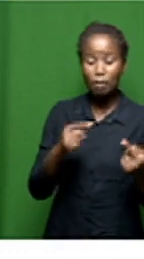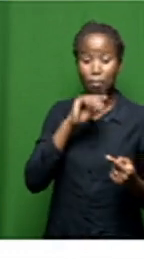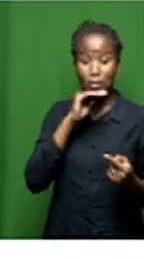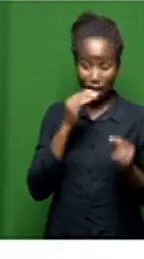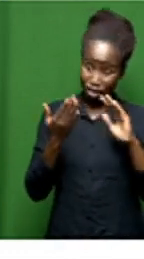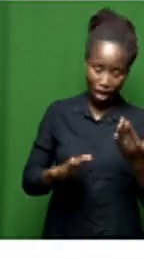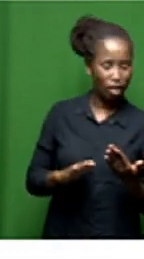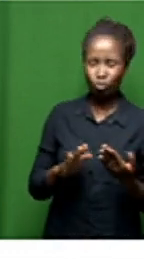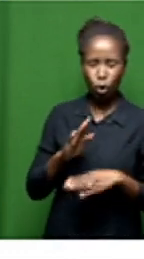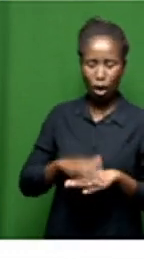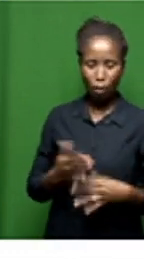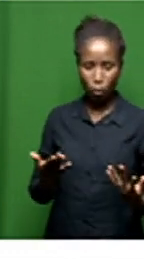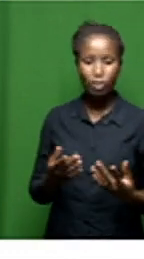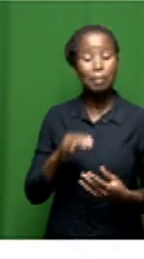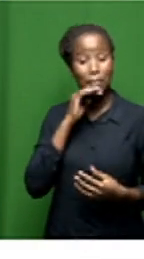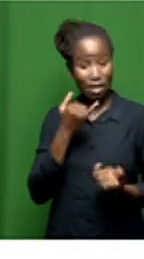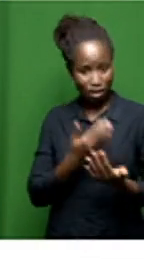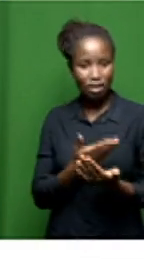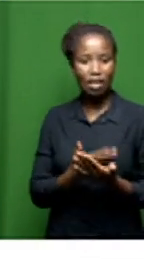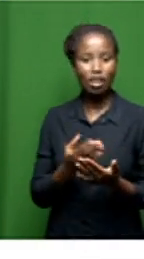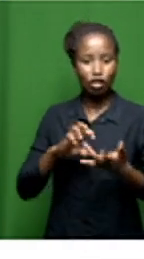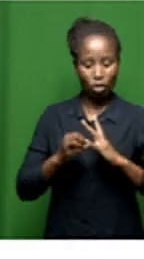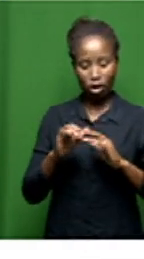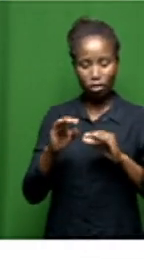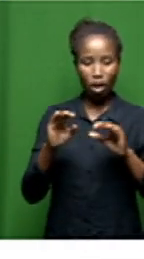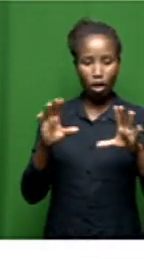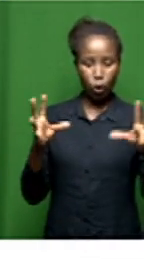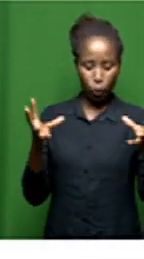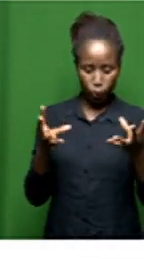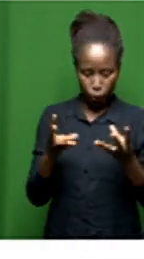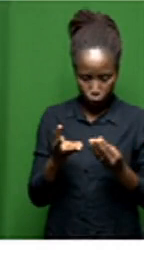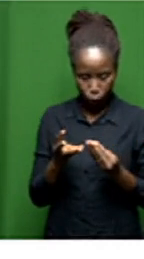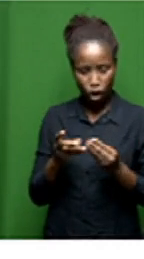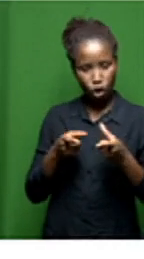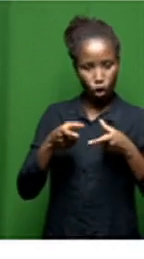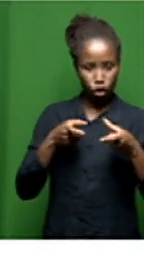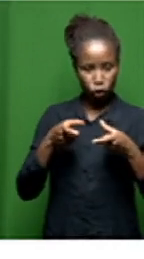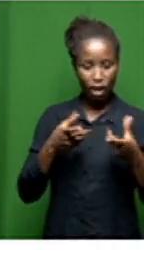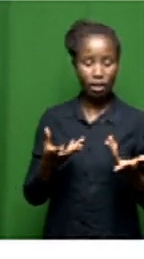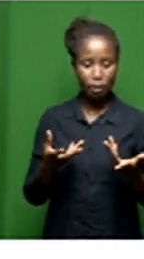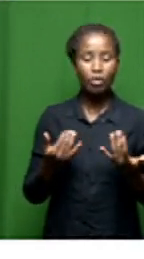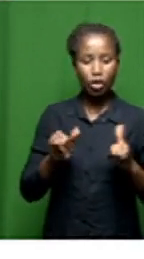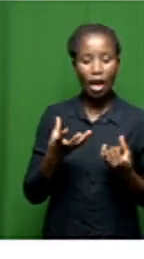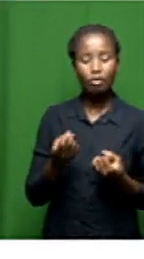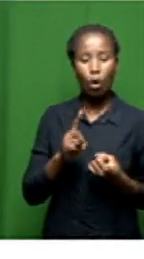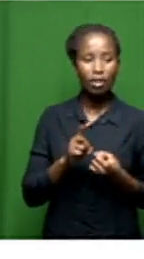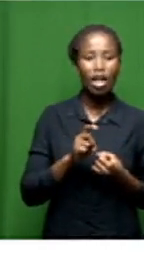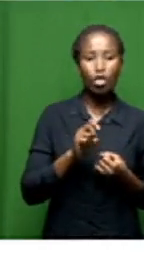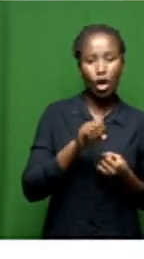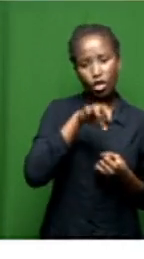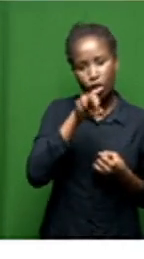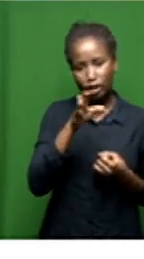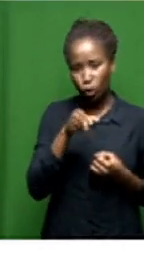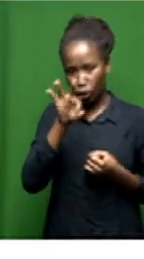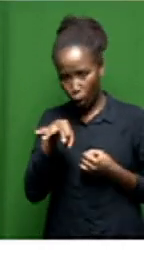way it is, and the virus will be tamed down to the level we want. And then we will have that last 1/3 cohort, and then the science will